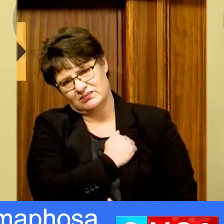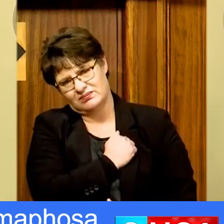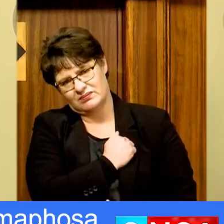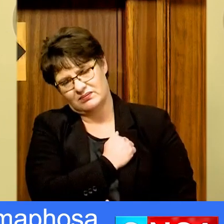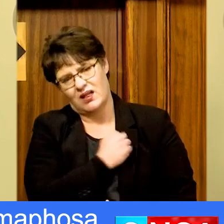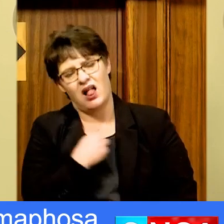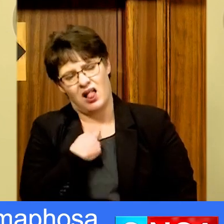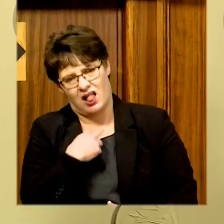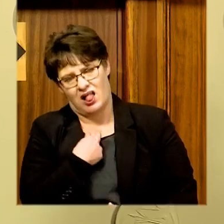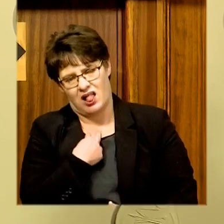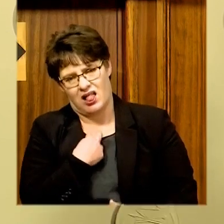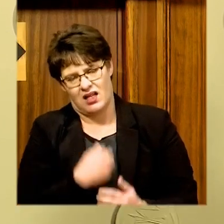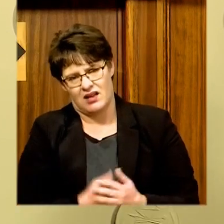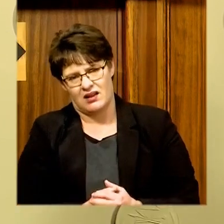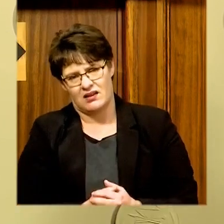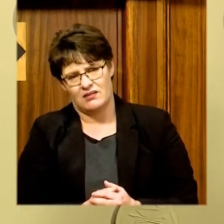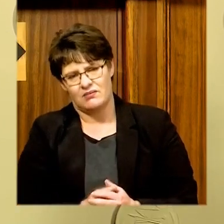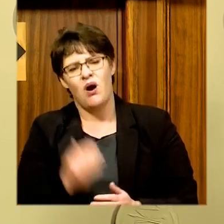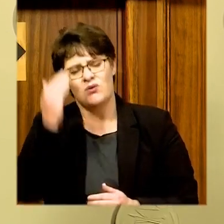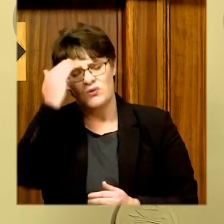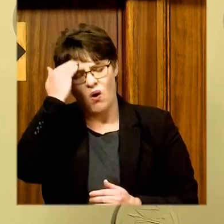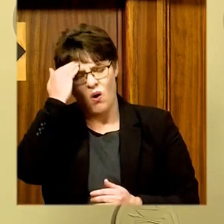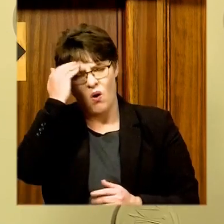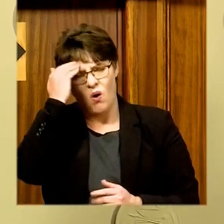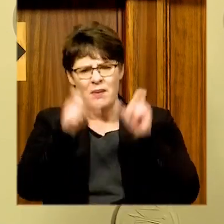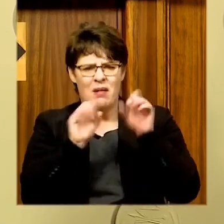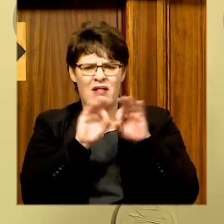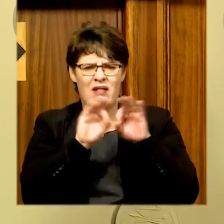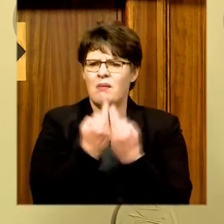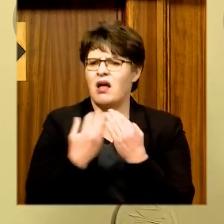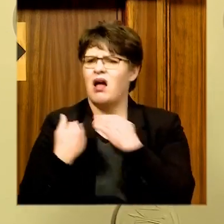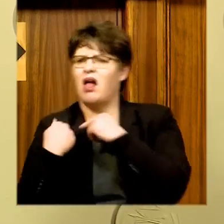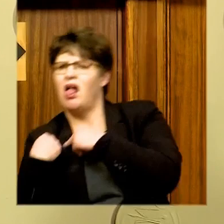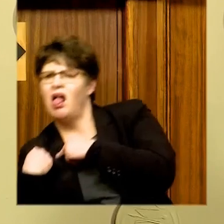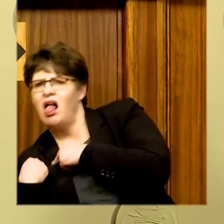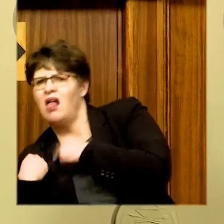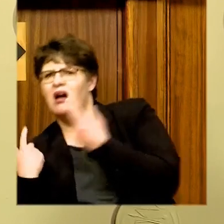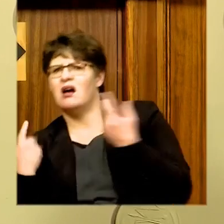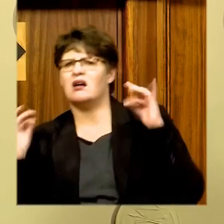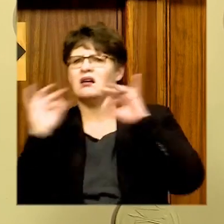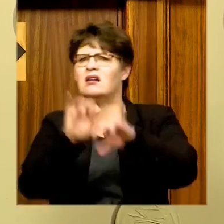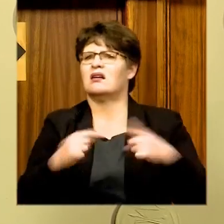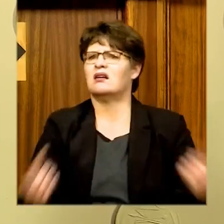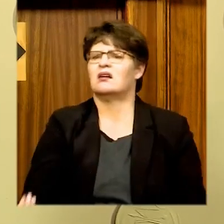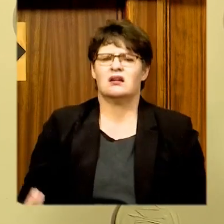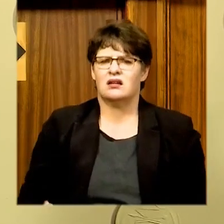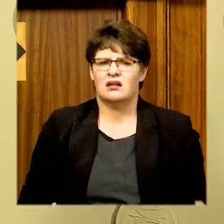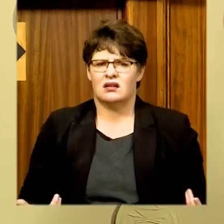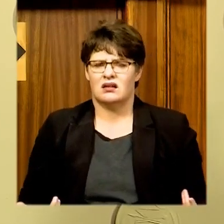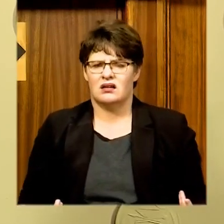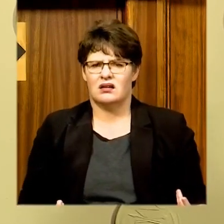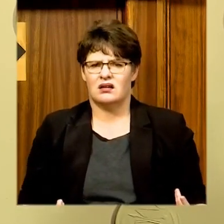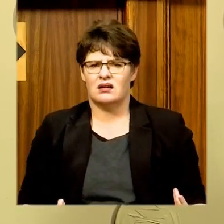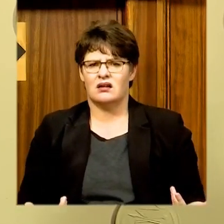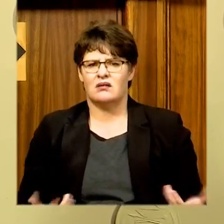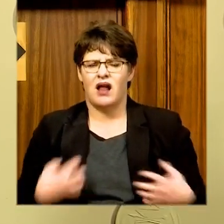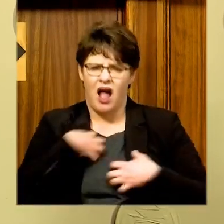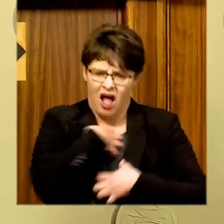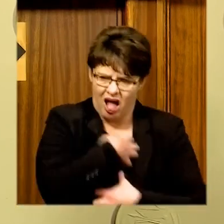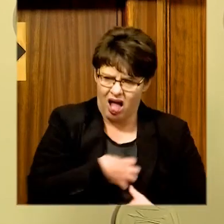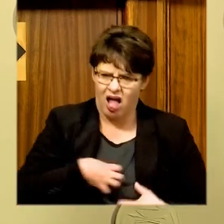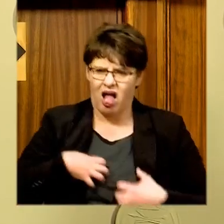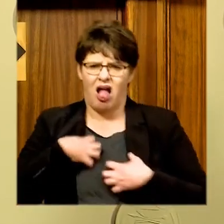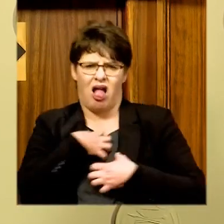know that this places a great burden on families and individuals and can cause great